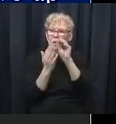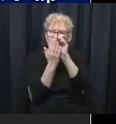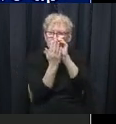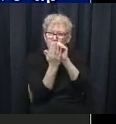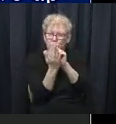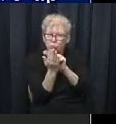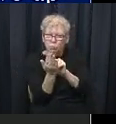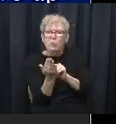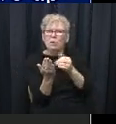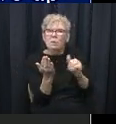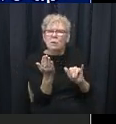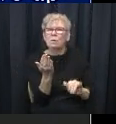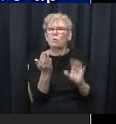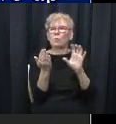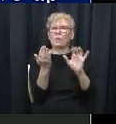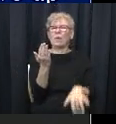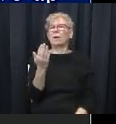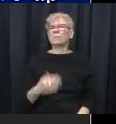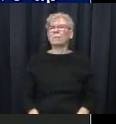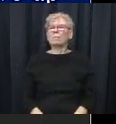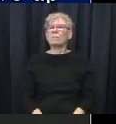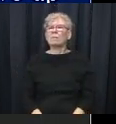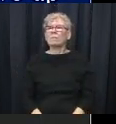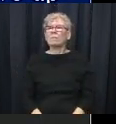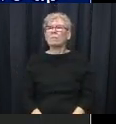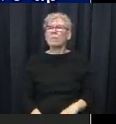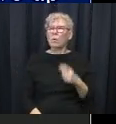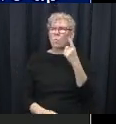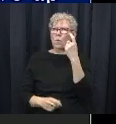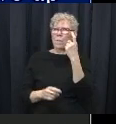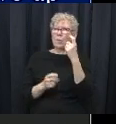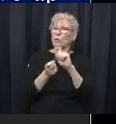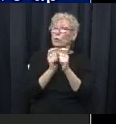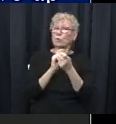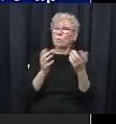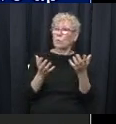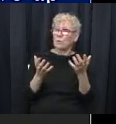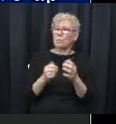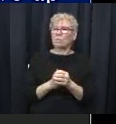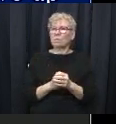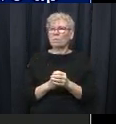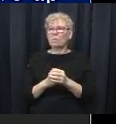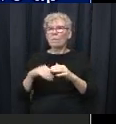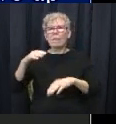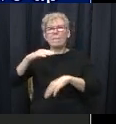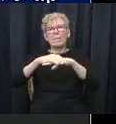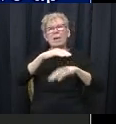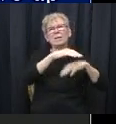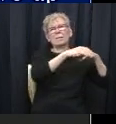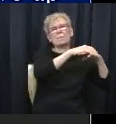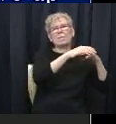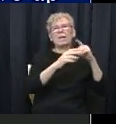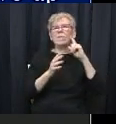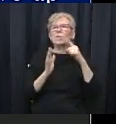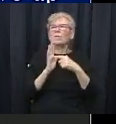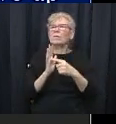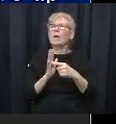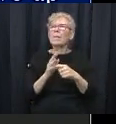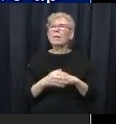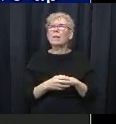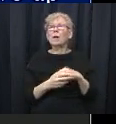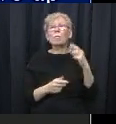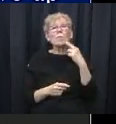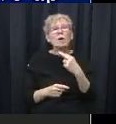in yellow. Restaurants, sorry, and that's left off the slide, but it is restaurants can have up to